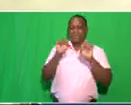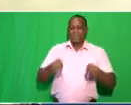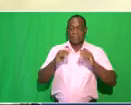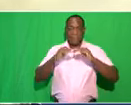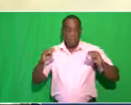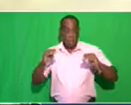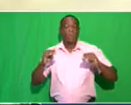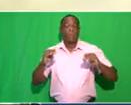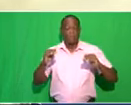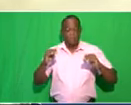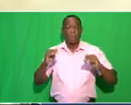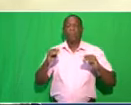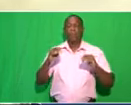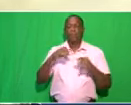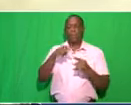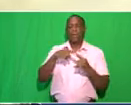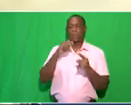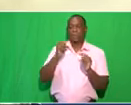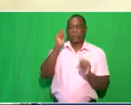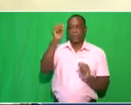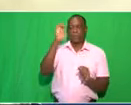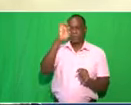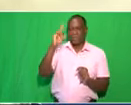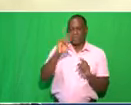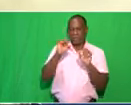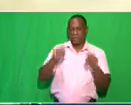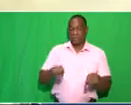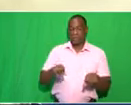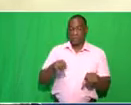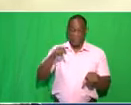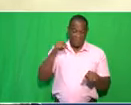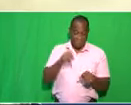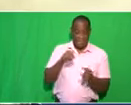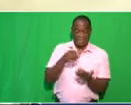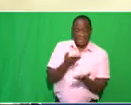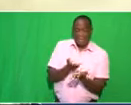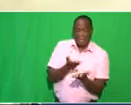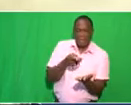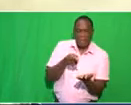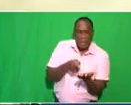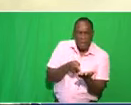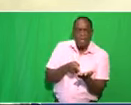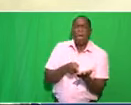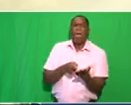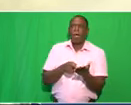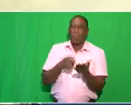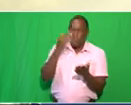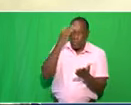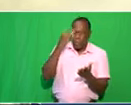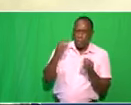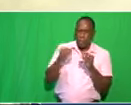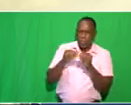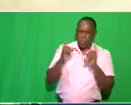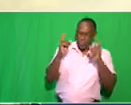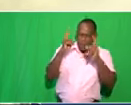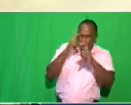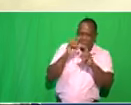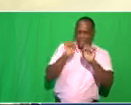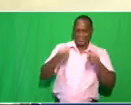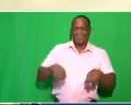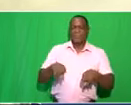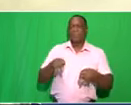Tobago's education system. This data have given us greater insight into the complexities of our education system and have